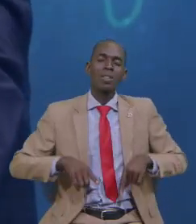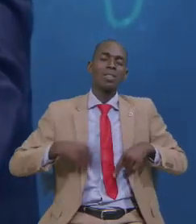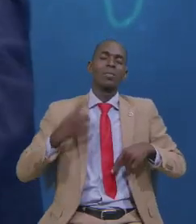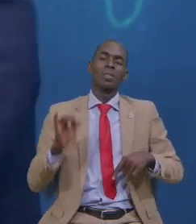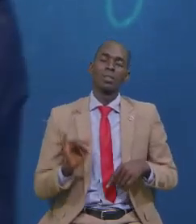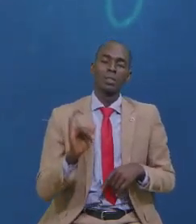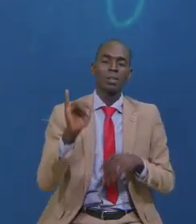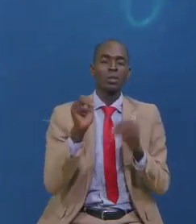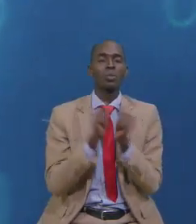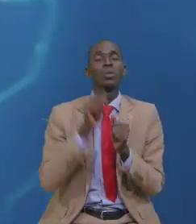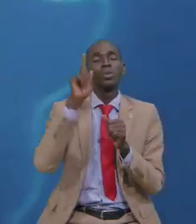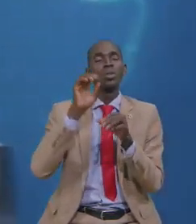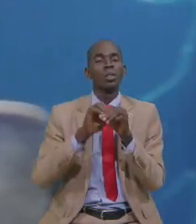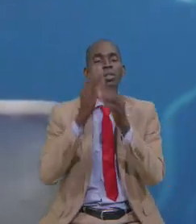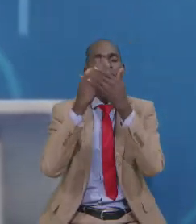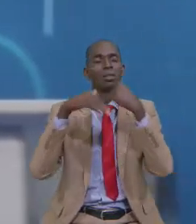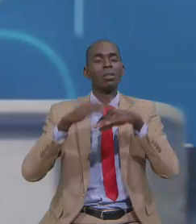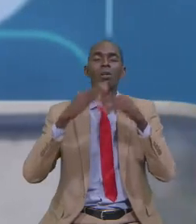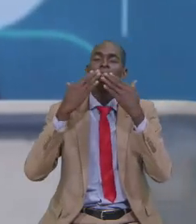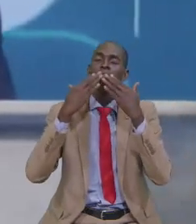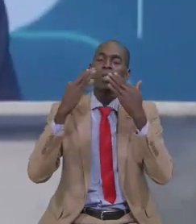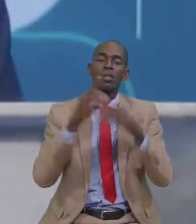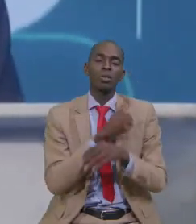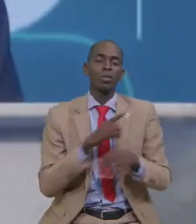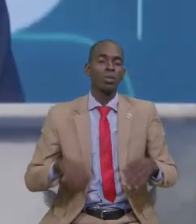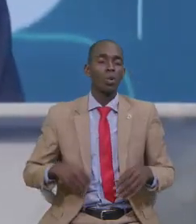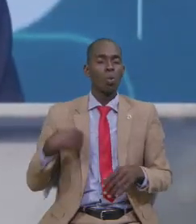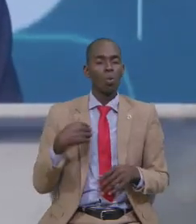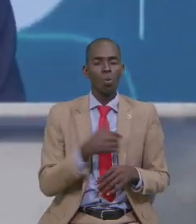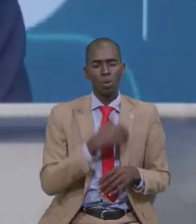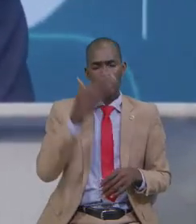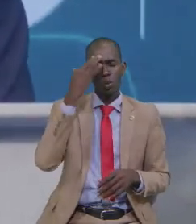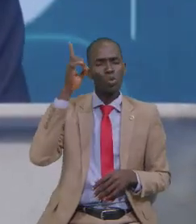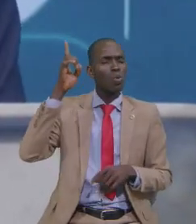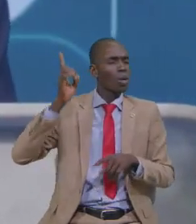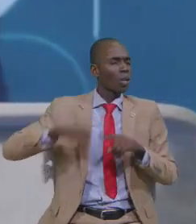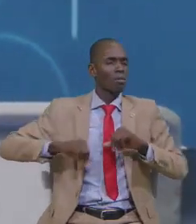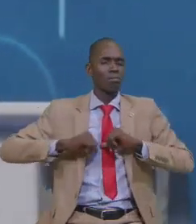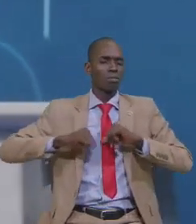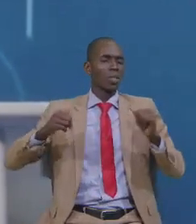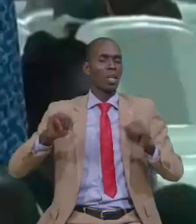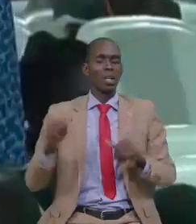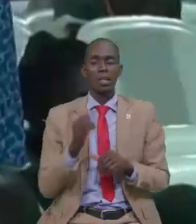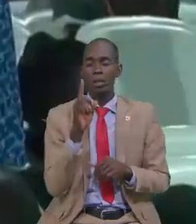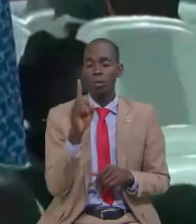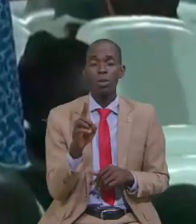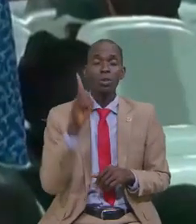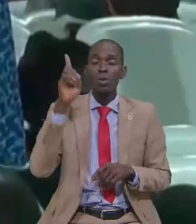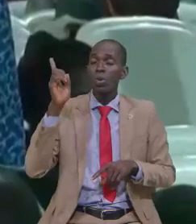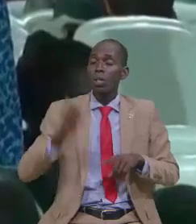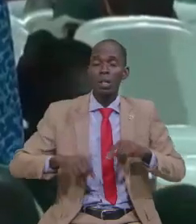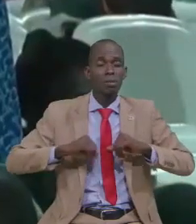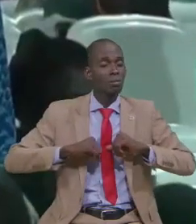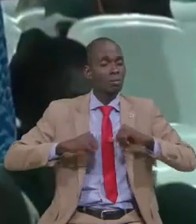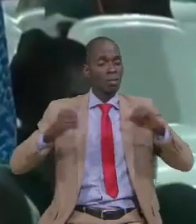in heaven. Thank you, Lord. We know you cannot deny anyone, and you cannot deny these